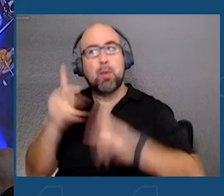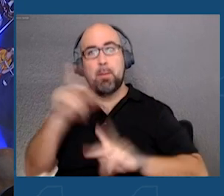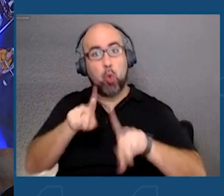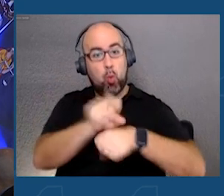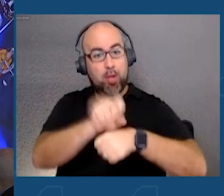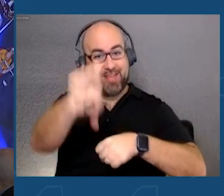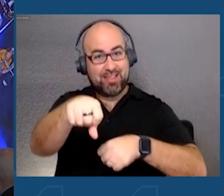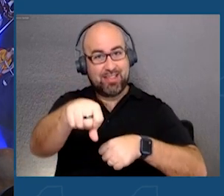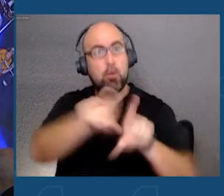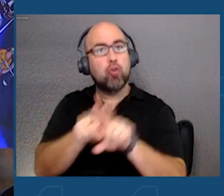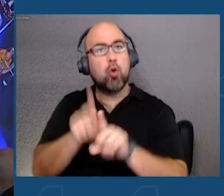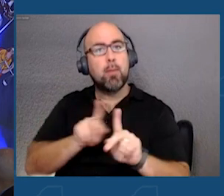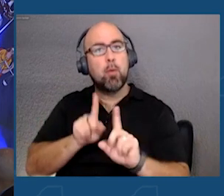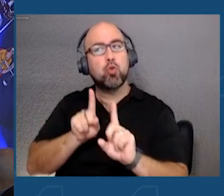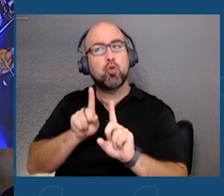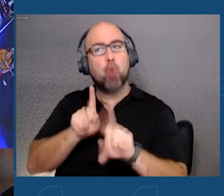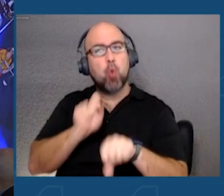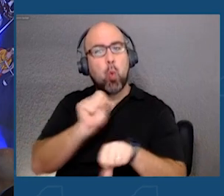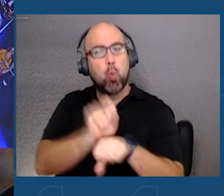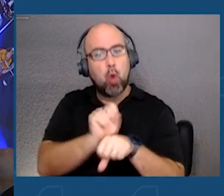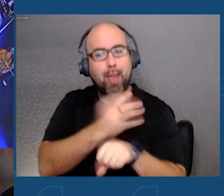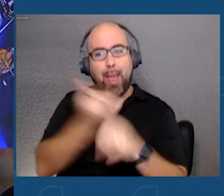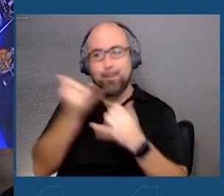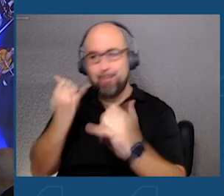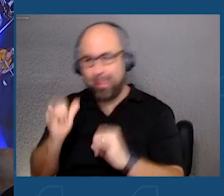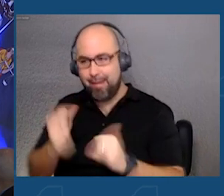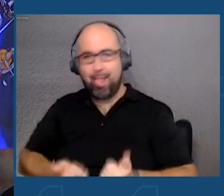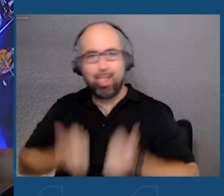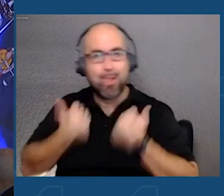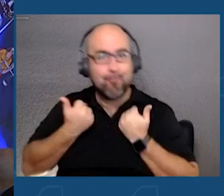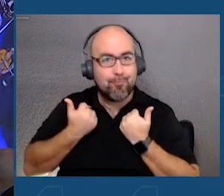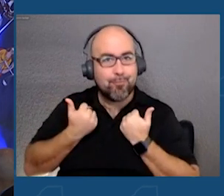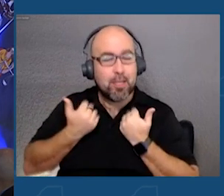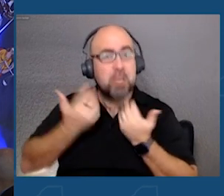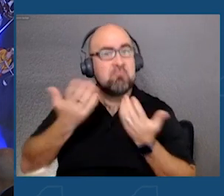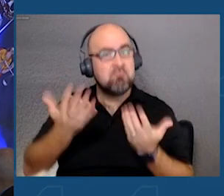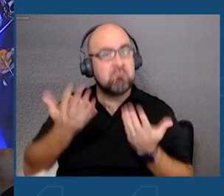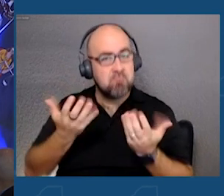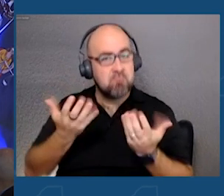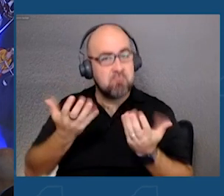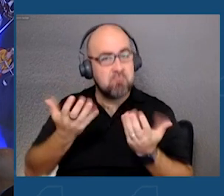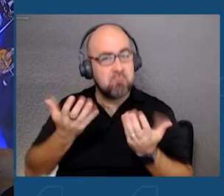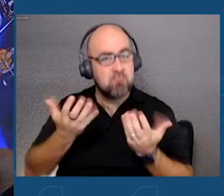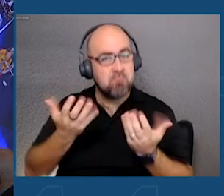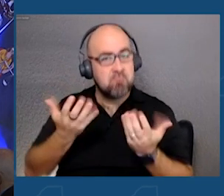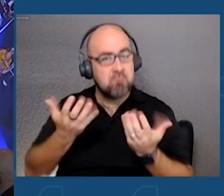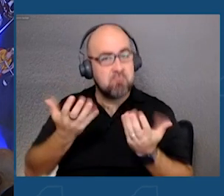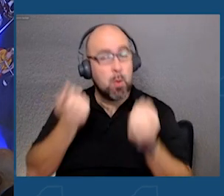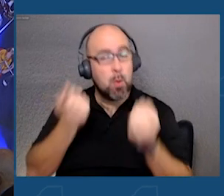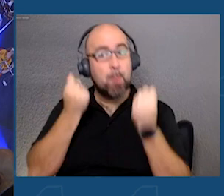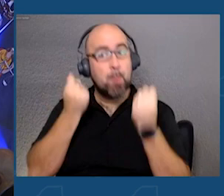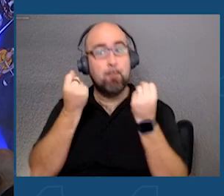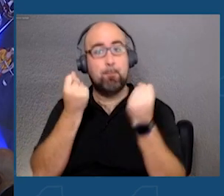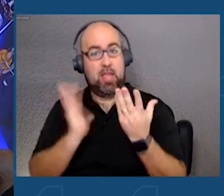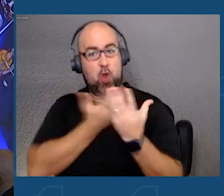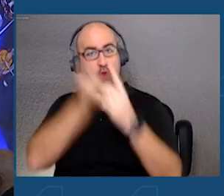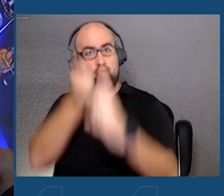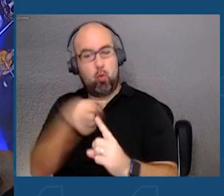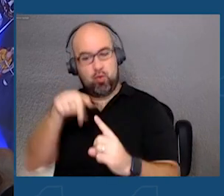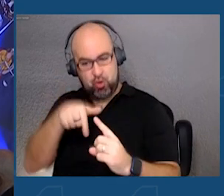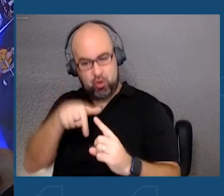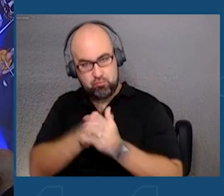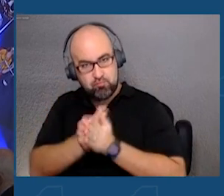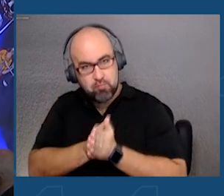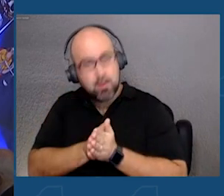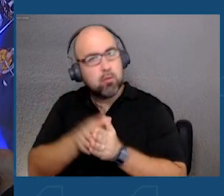so many of the initiatives here are really centered around that idea. The second is that we have to make it easier for people to get to where they're